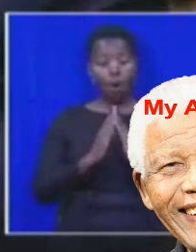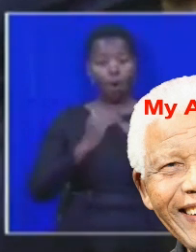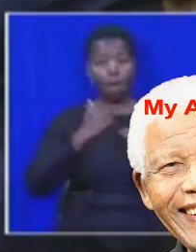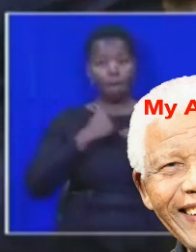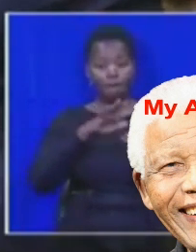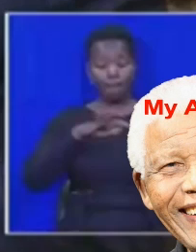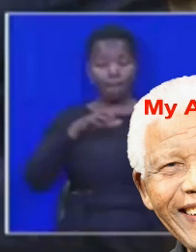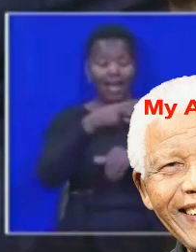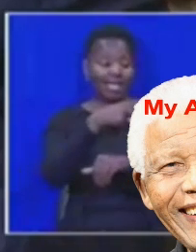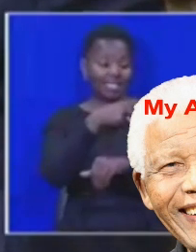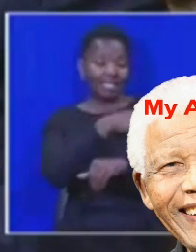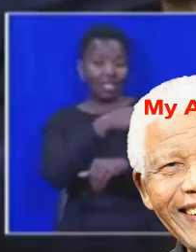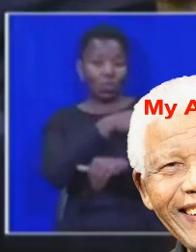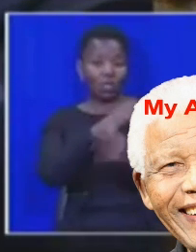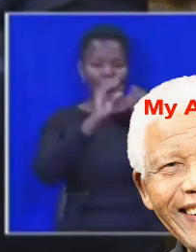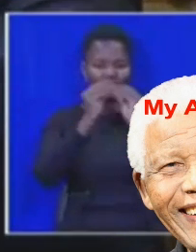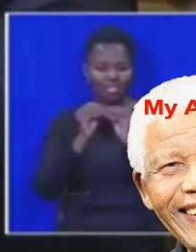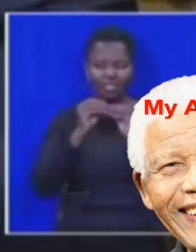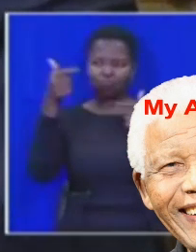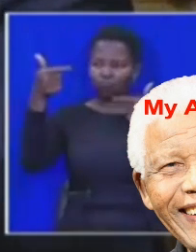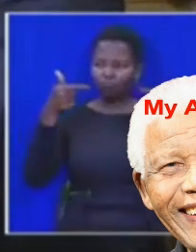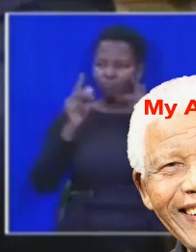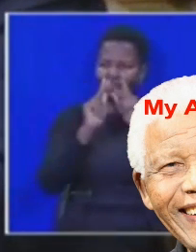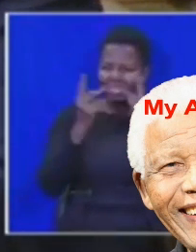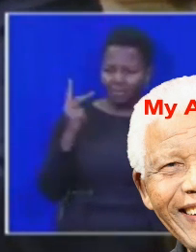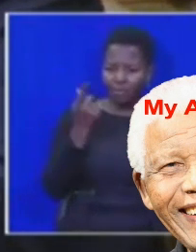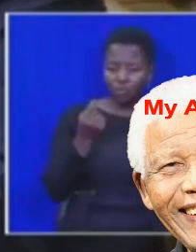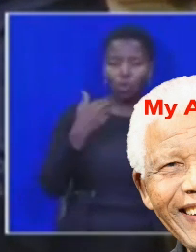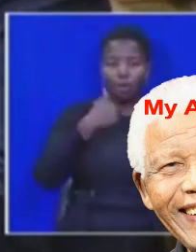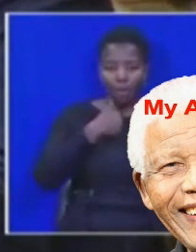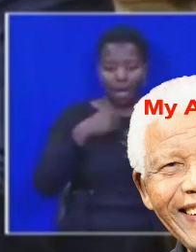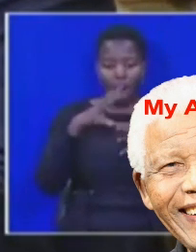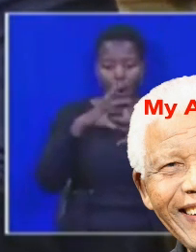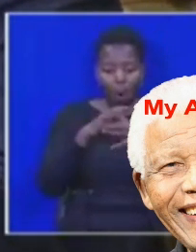Security features in my homestead.